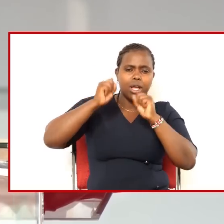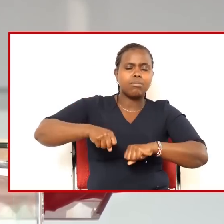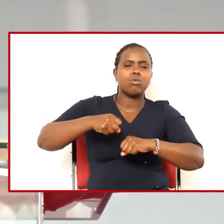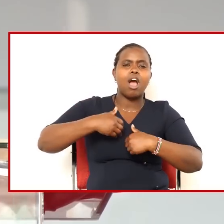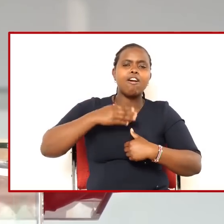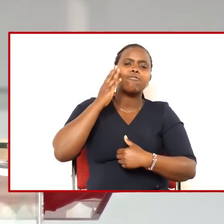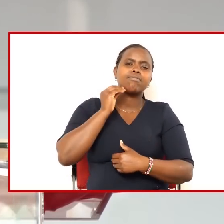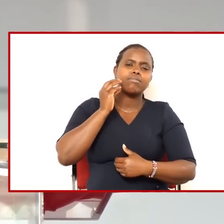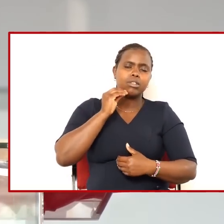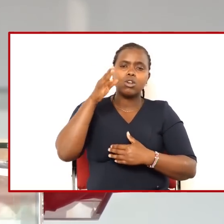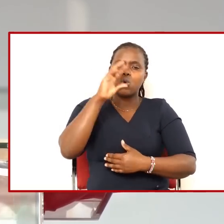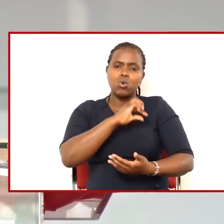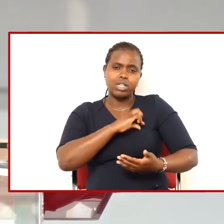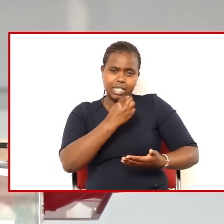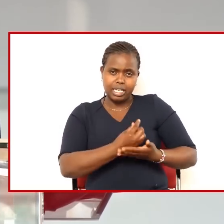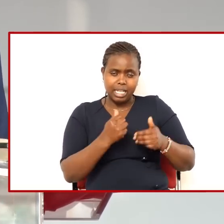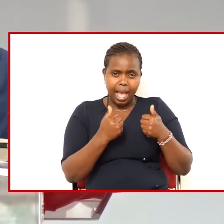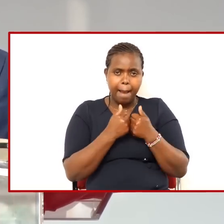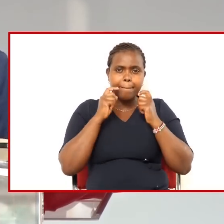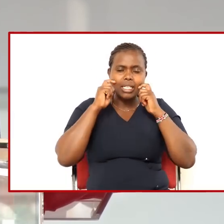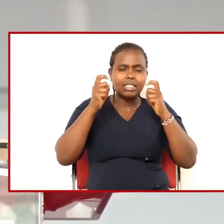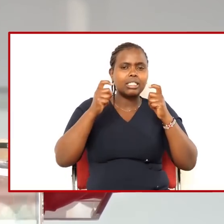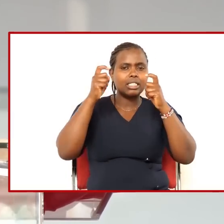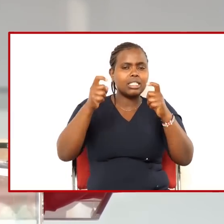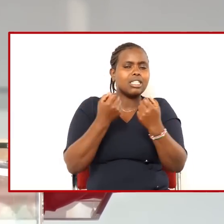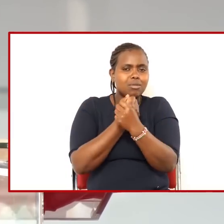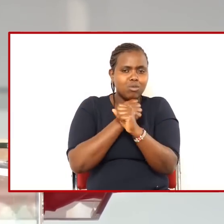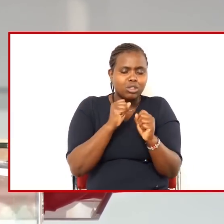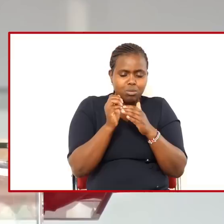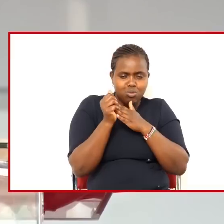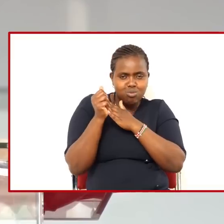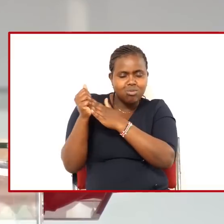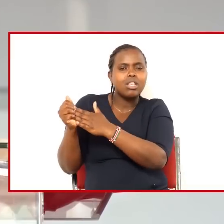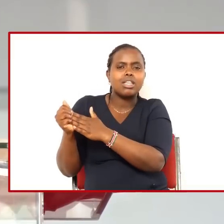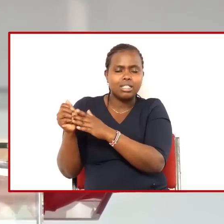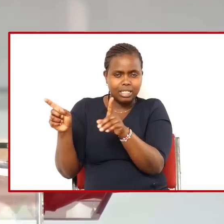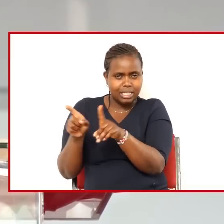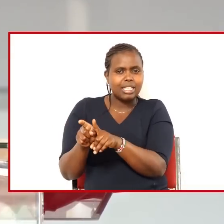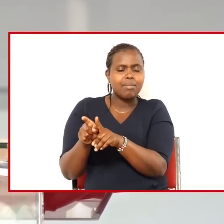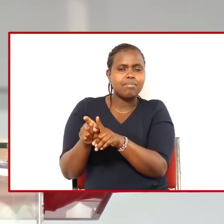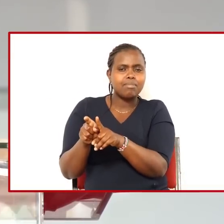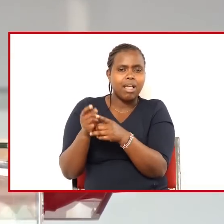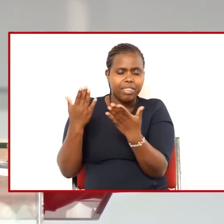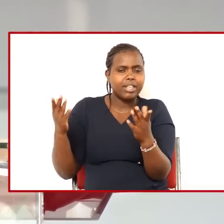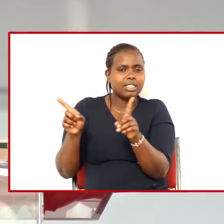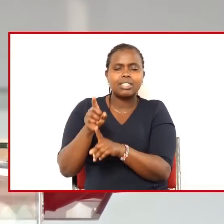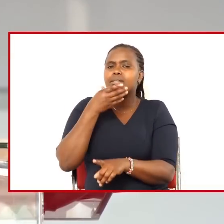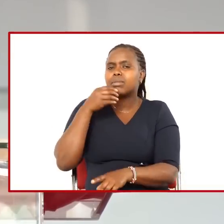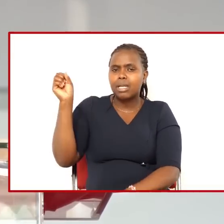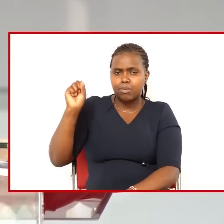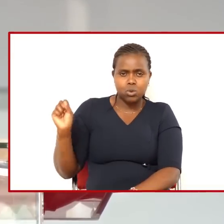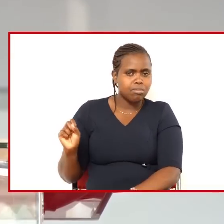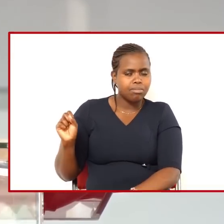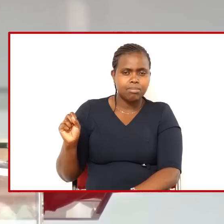to experience his grace. Chances are that your sins will not lead to the same set of event that marked Samson's